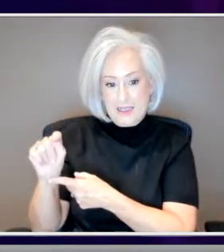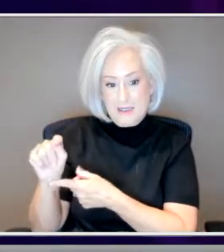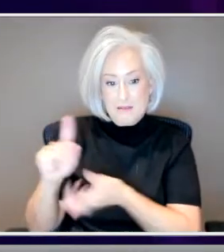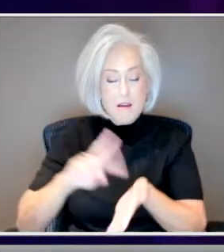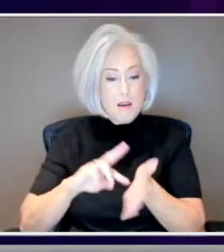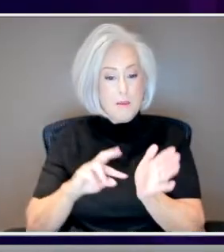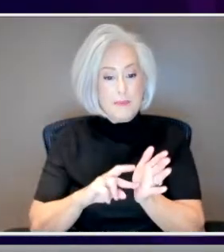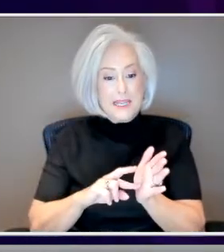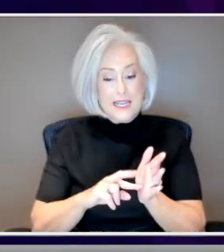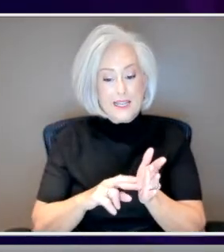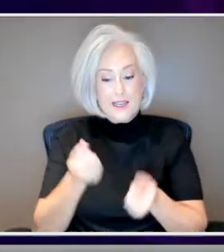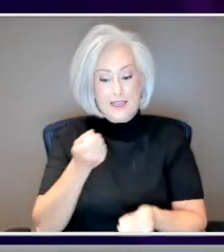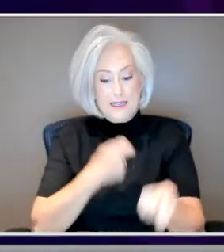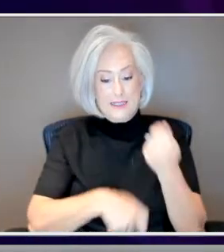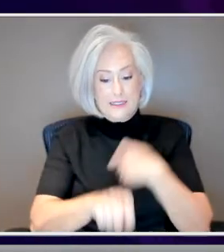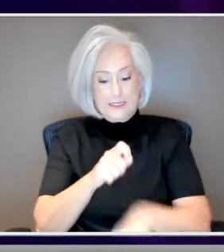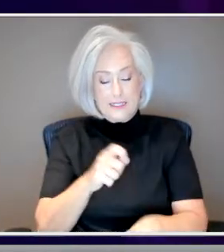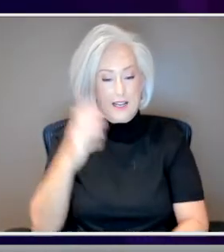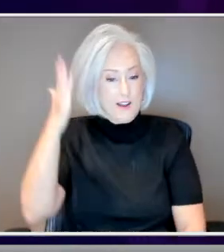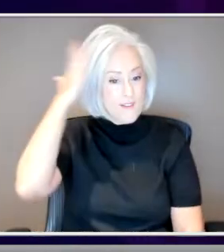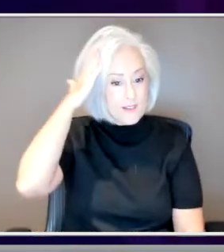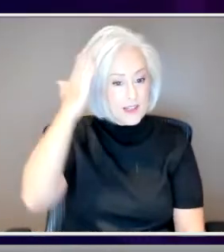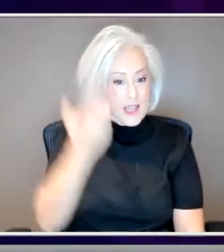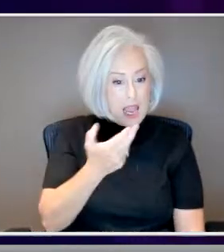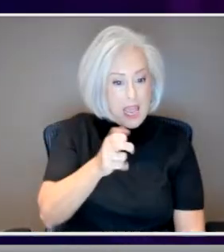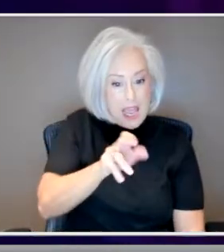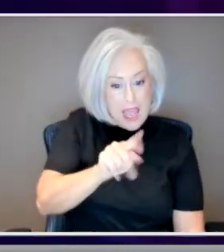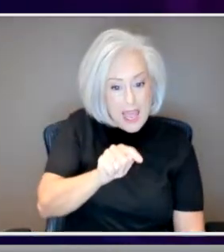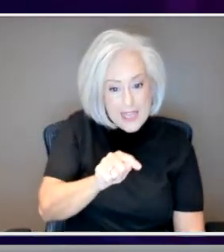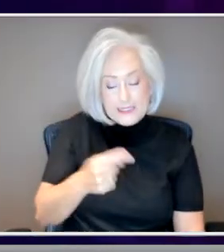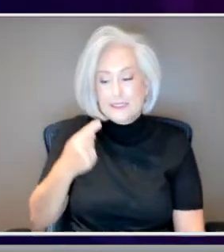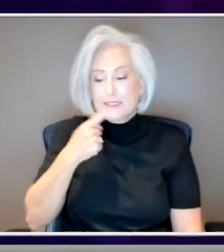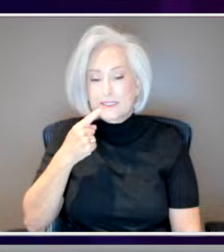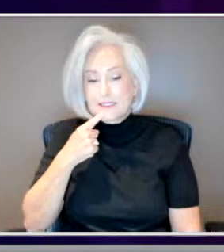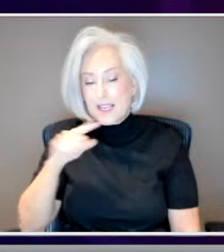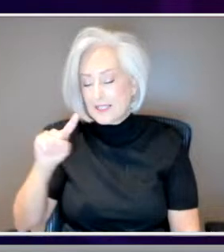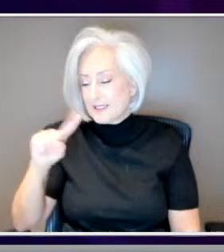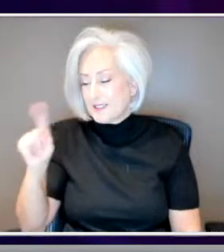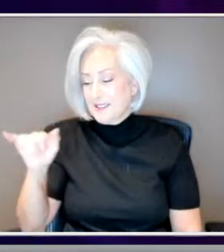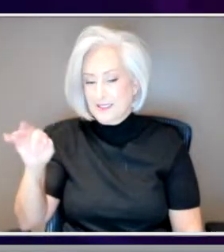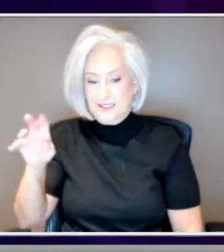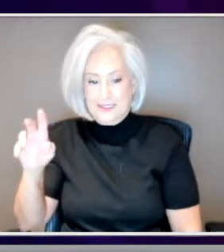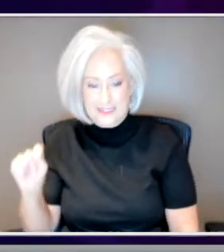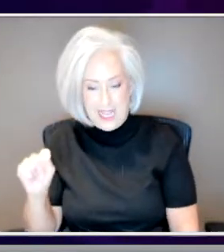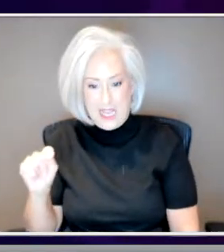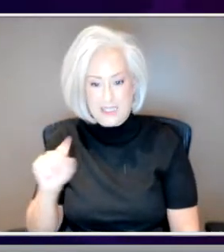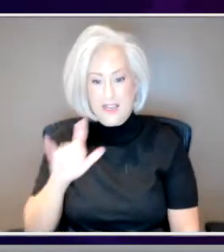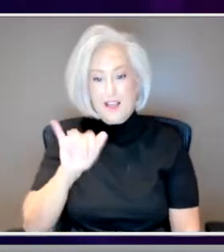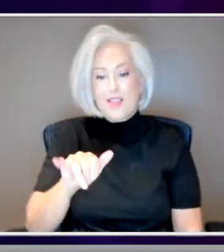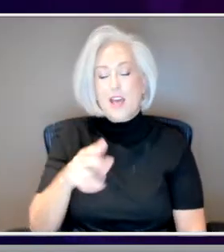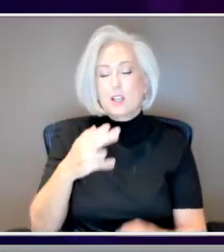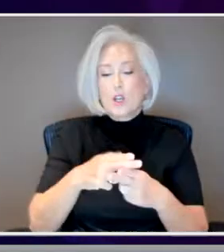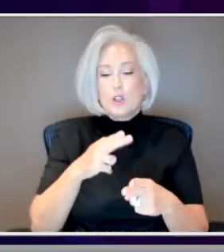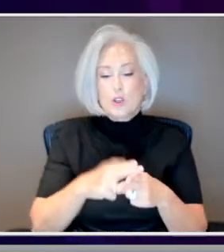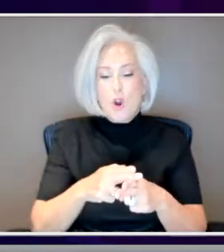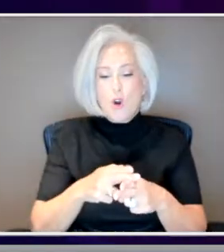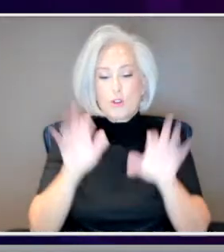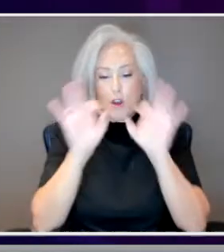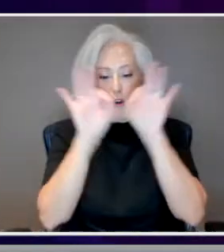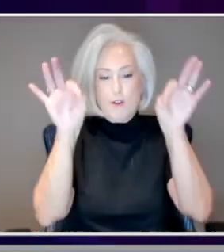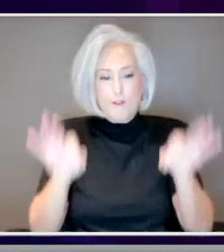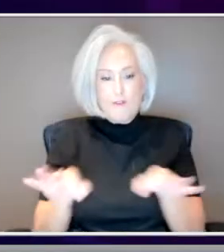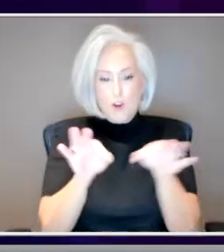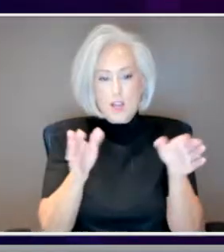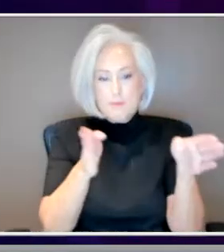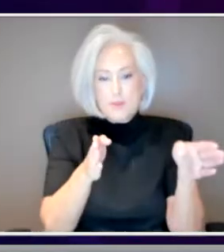a variation of it that causes what we in technical terms call frame shift mutation. So it